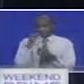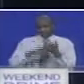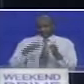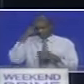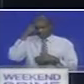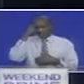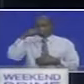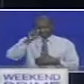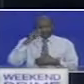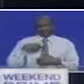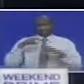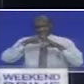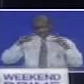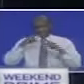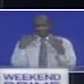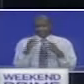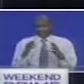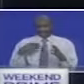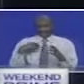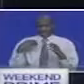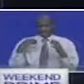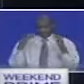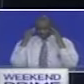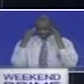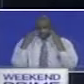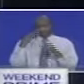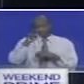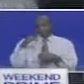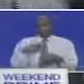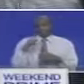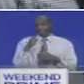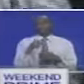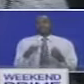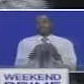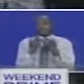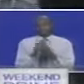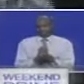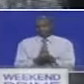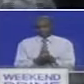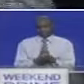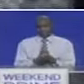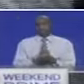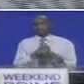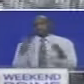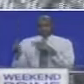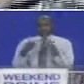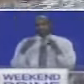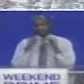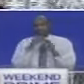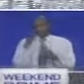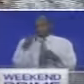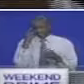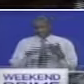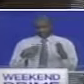is himself investigated and prosecuted over the incident. The war of words over Moses Wetangula's